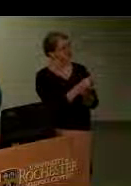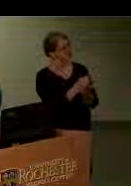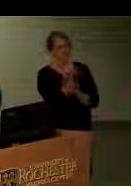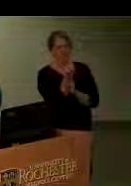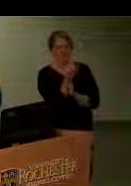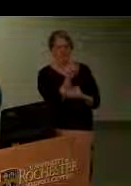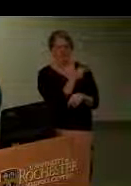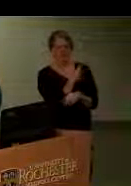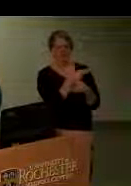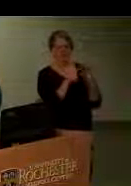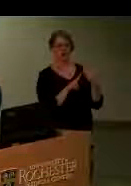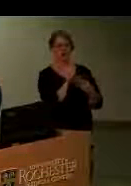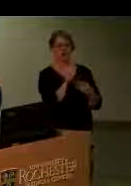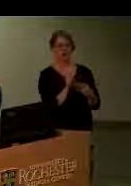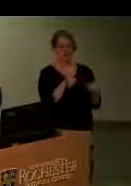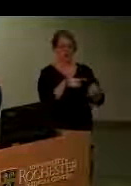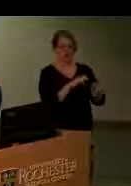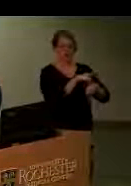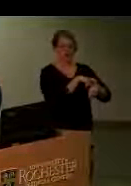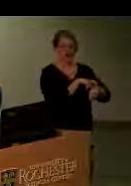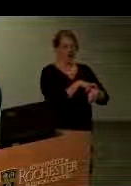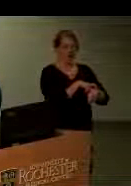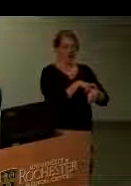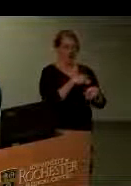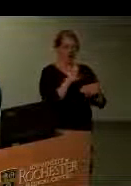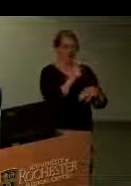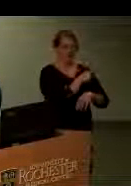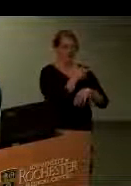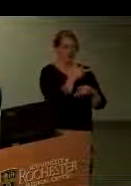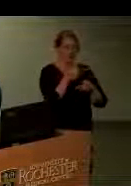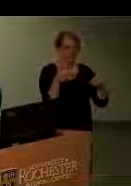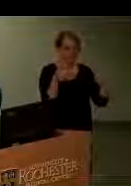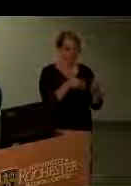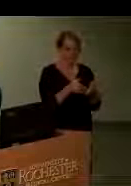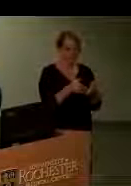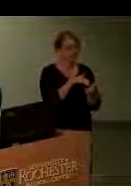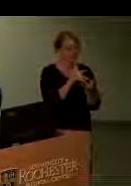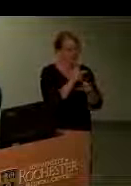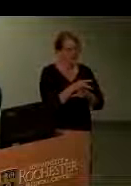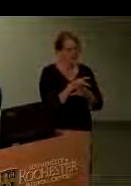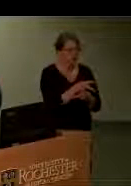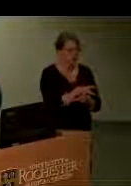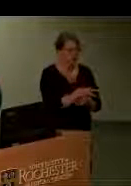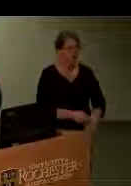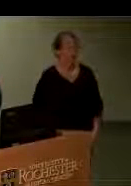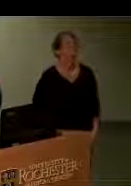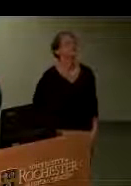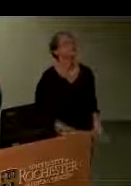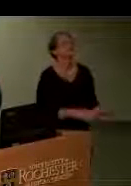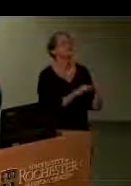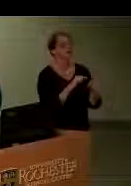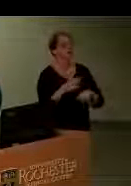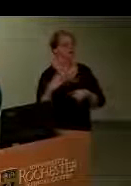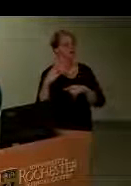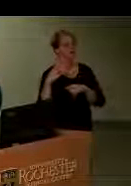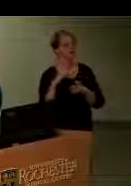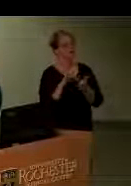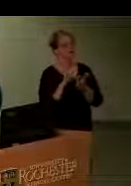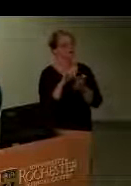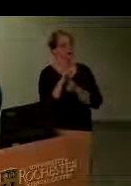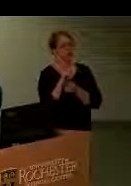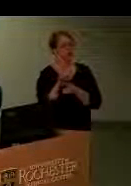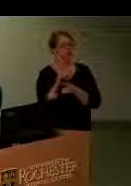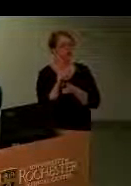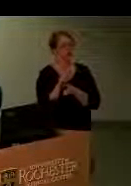in the United States at that time were. And so then I went to the chairman of medicine at NYU, Saul